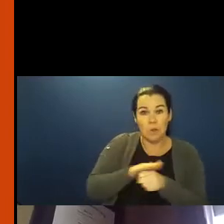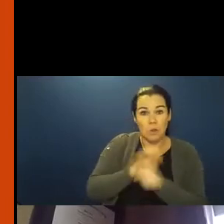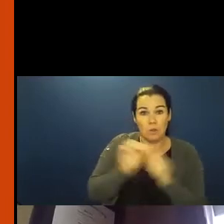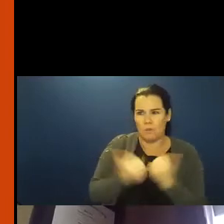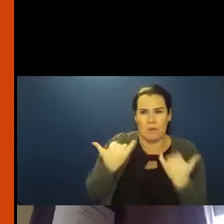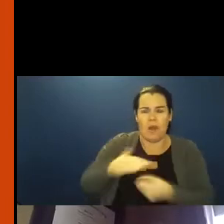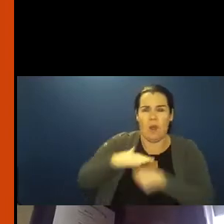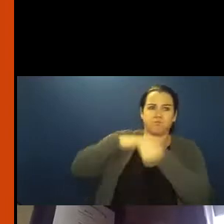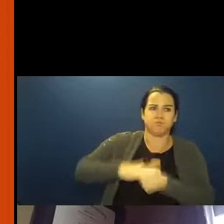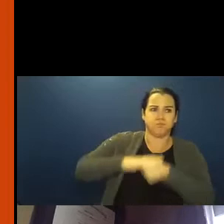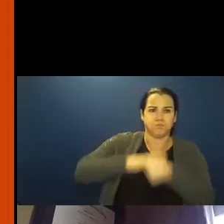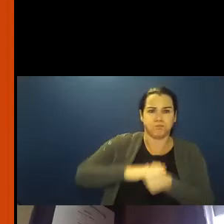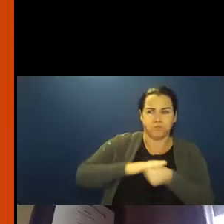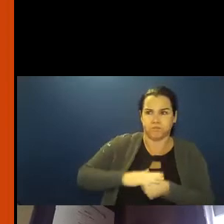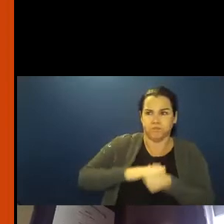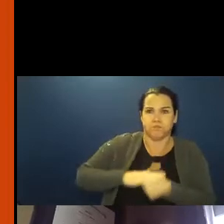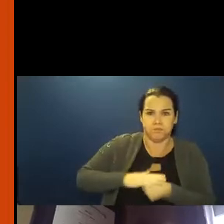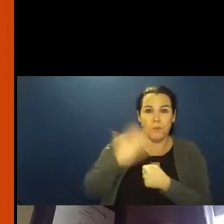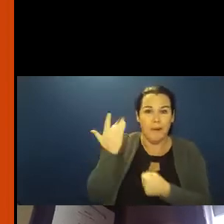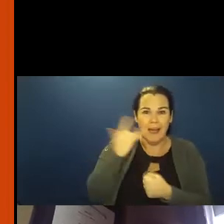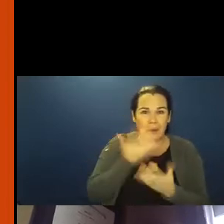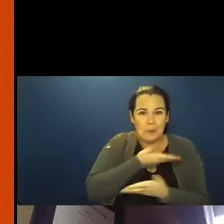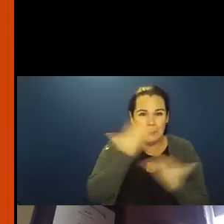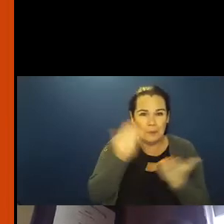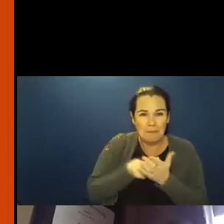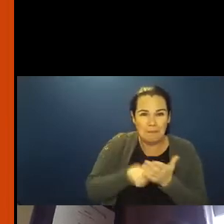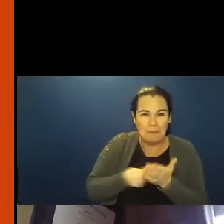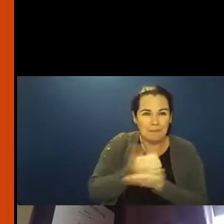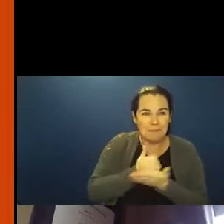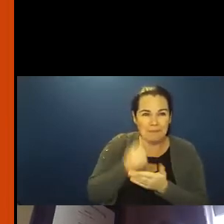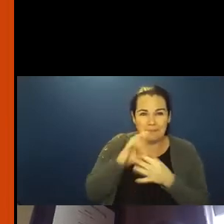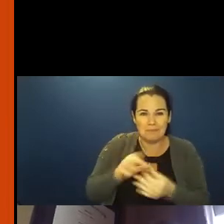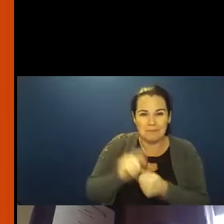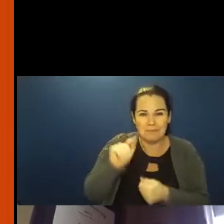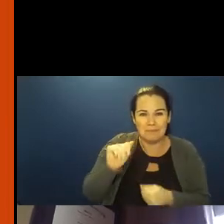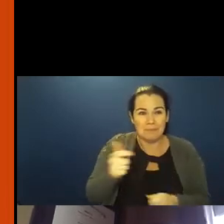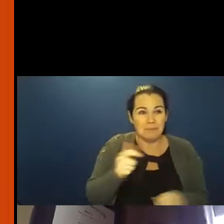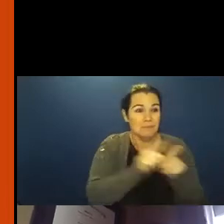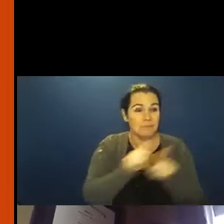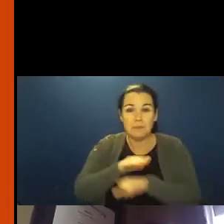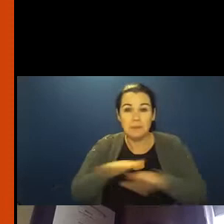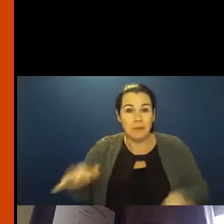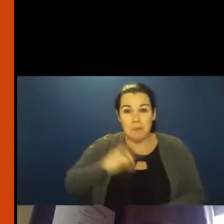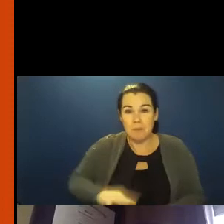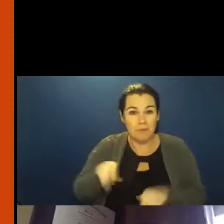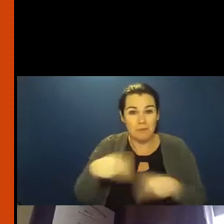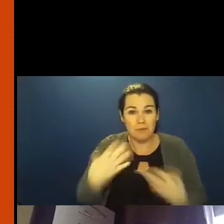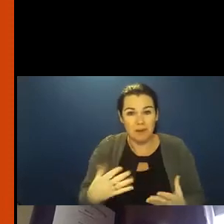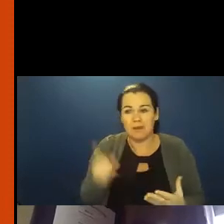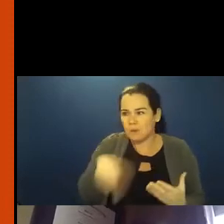duress in terms of tax revenues, as well as nonprofit service providers who provide those